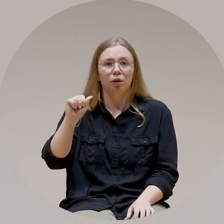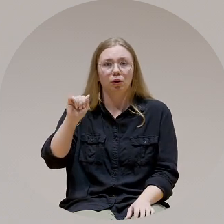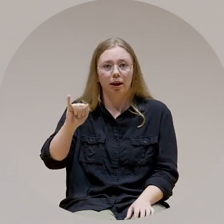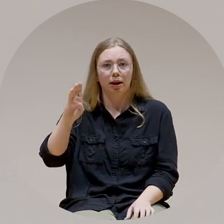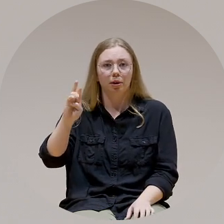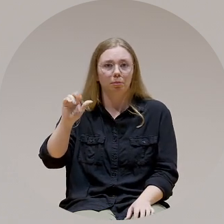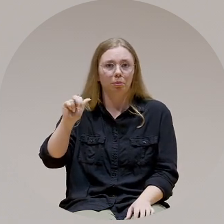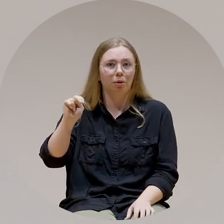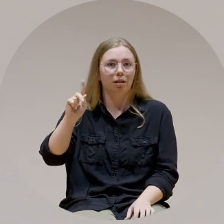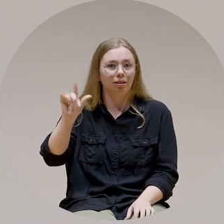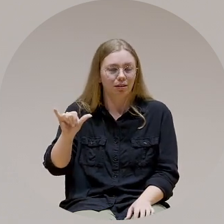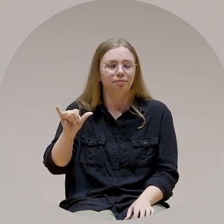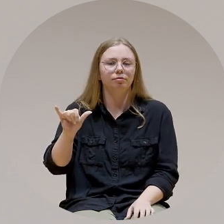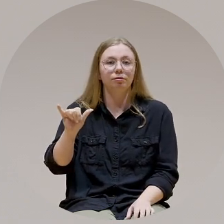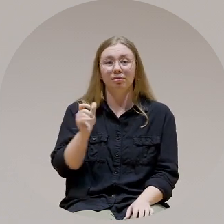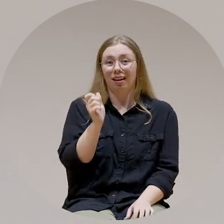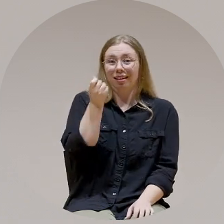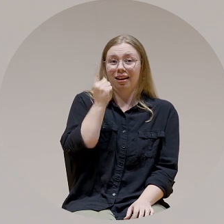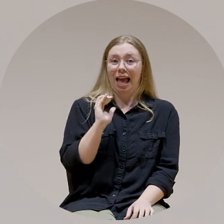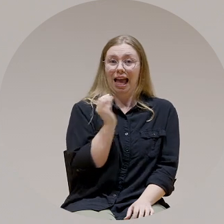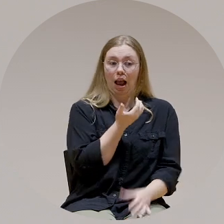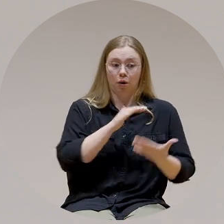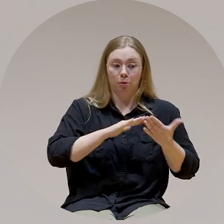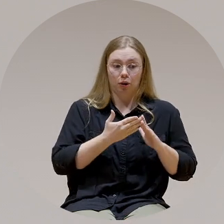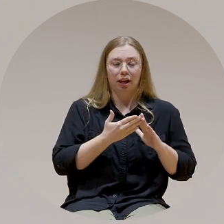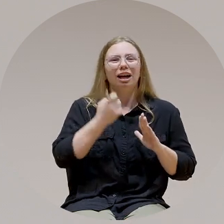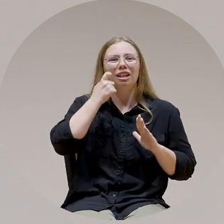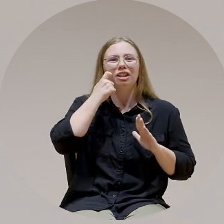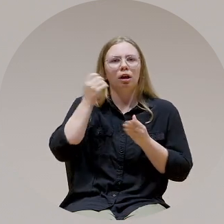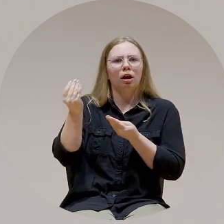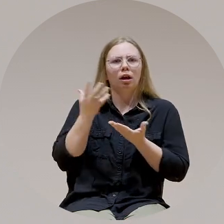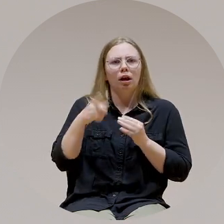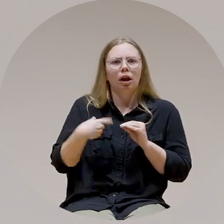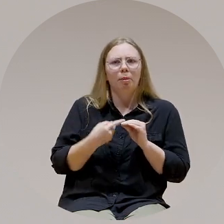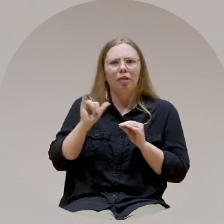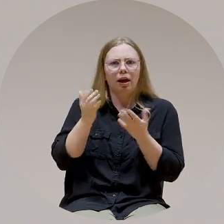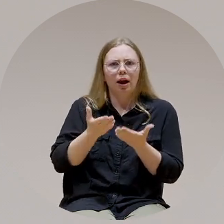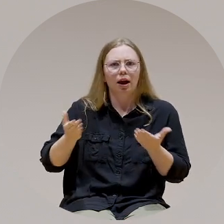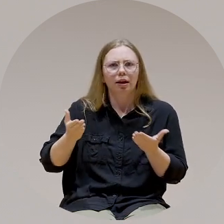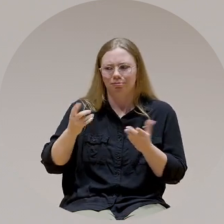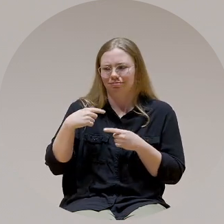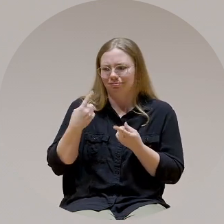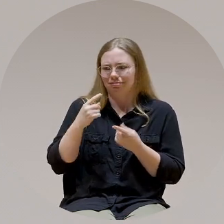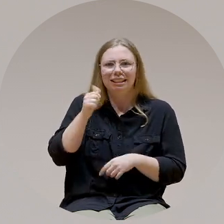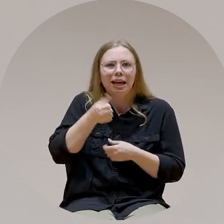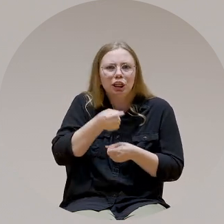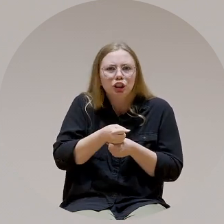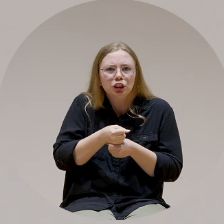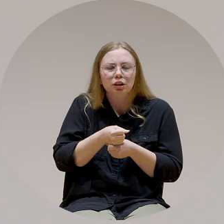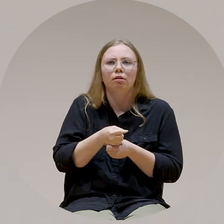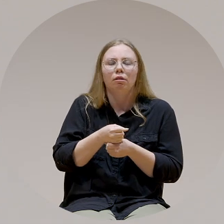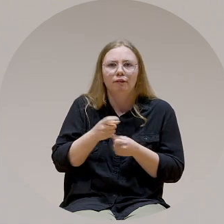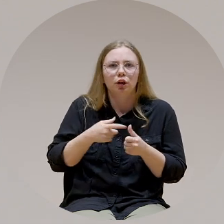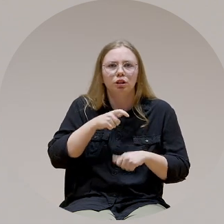Our nation only just found out about all of these items within the last decade, and went over to Paris to see them in person